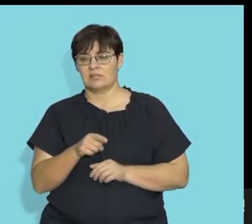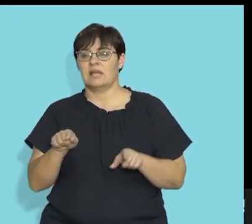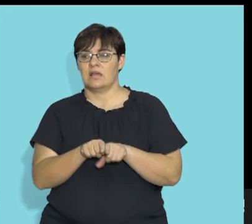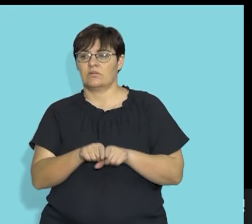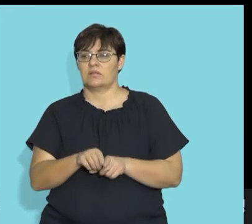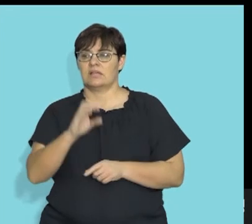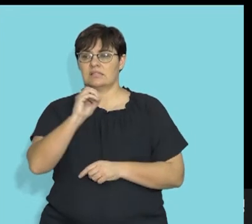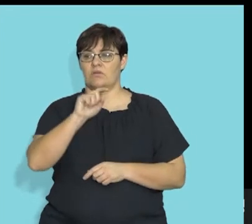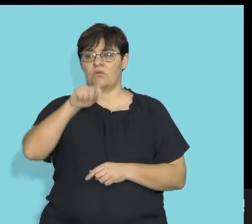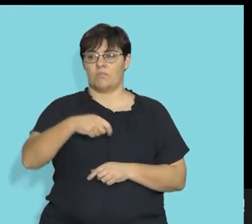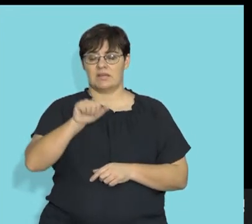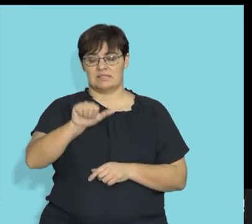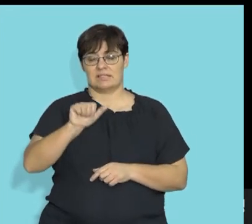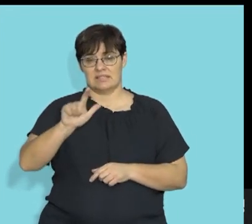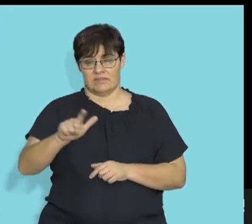So this sum is equal to